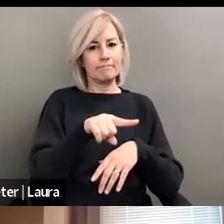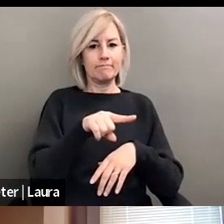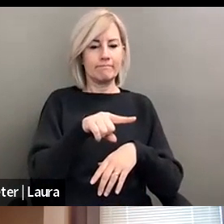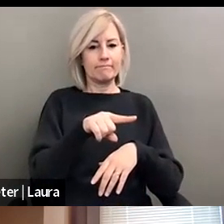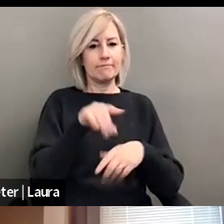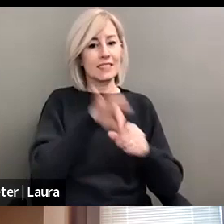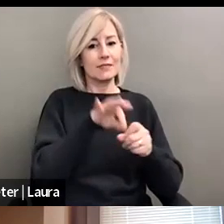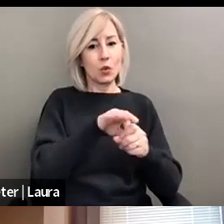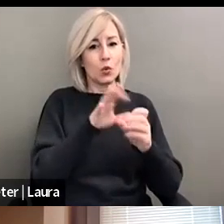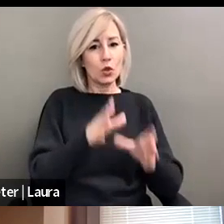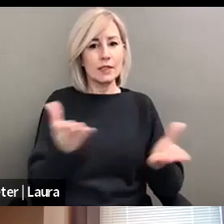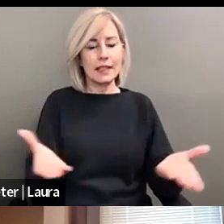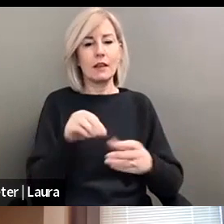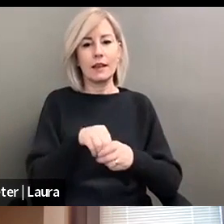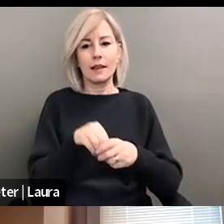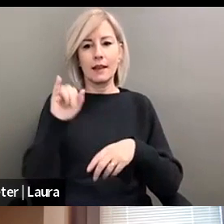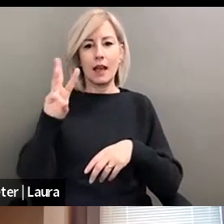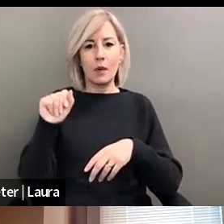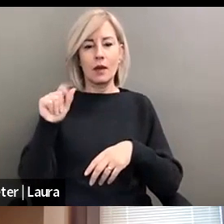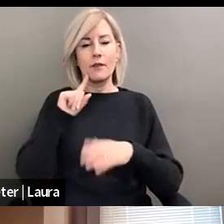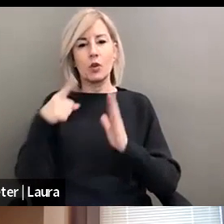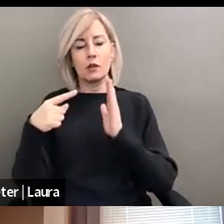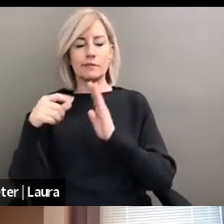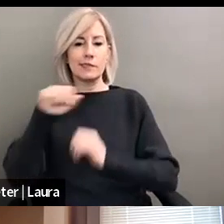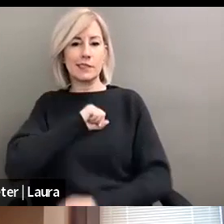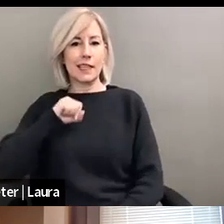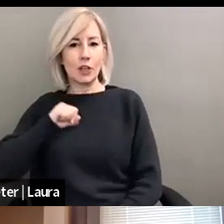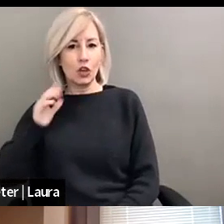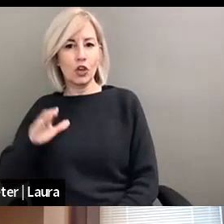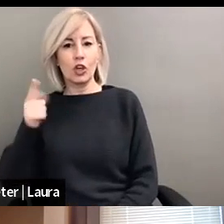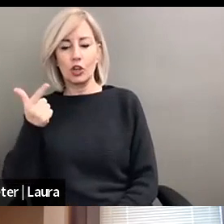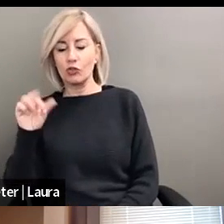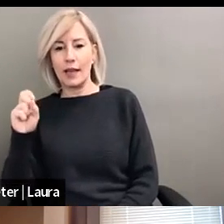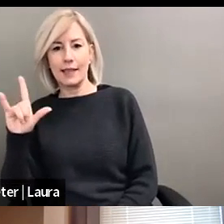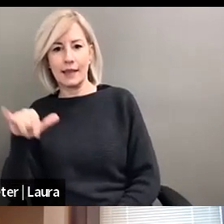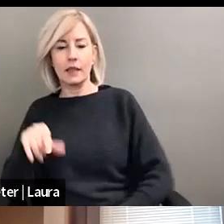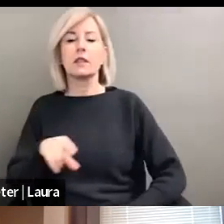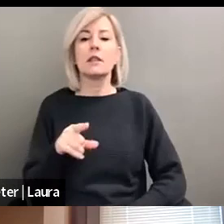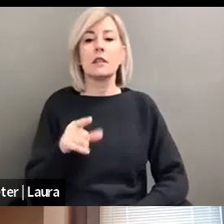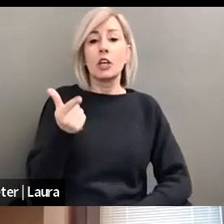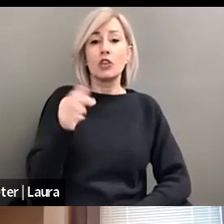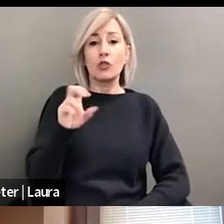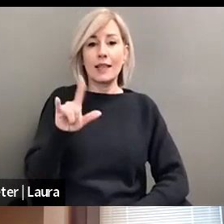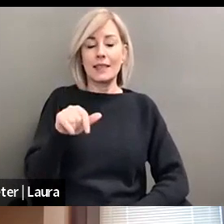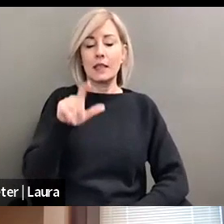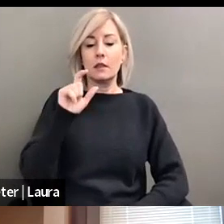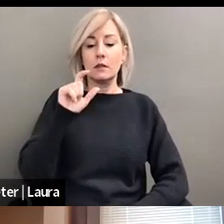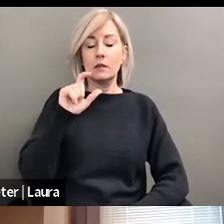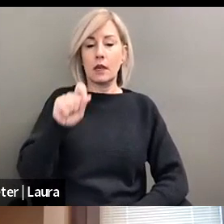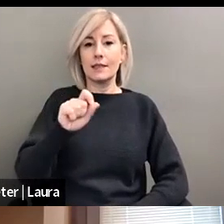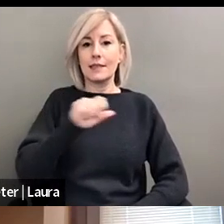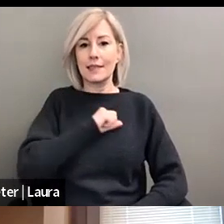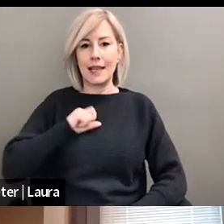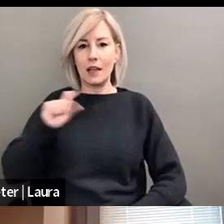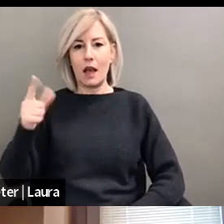the constituents here in Iowa, for Senator Grassley. And there are a couple ways, as I mentioned, grassley.senate.gov, to go there